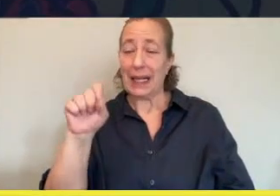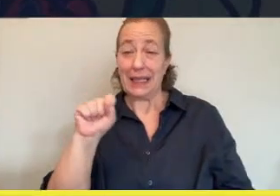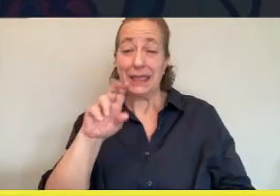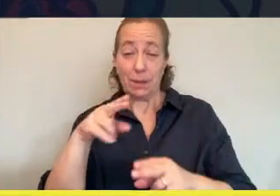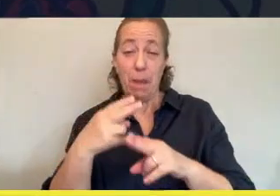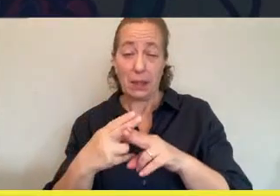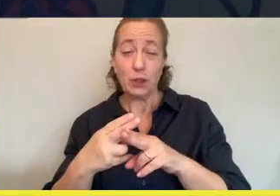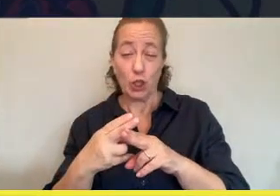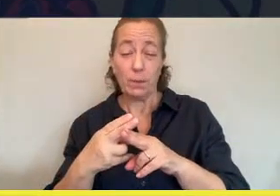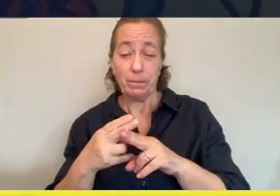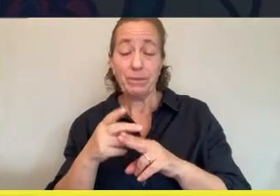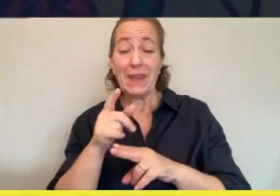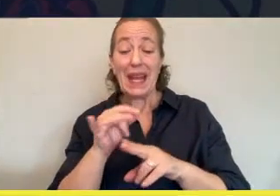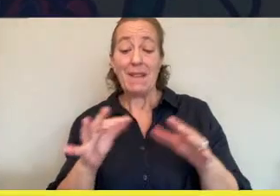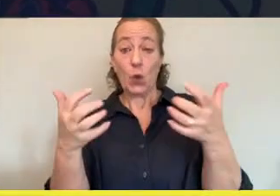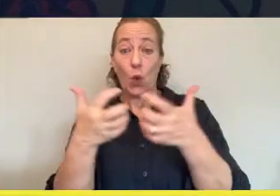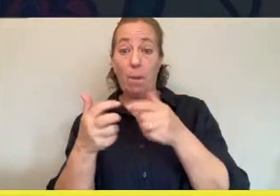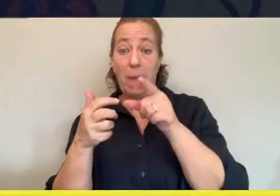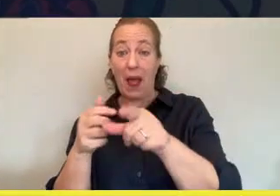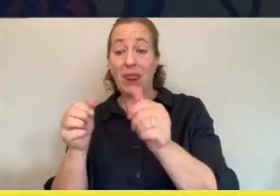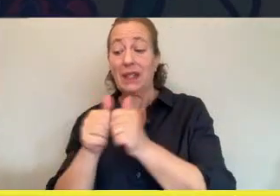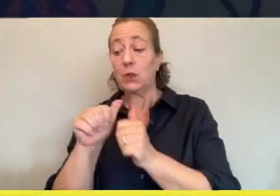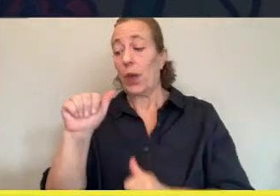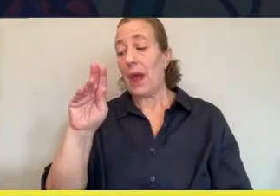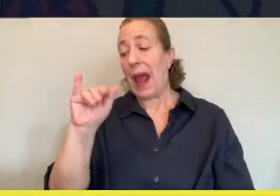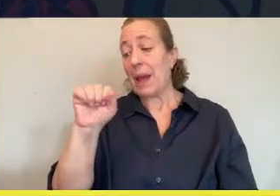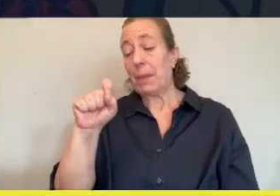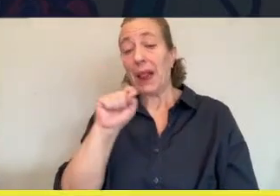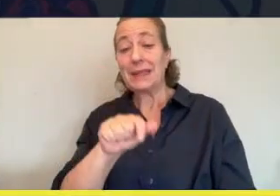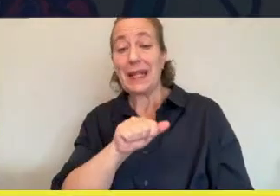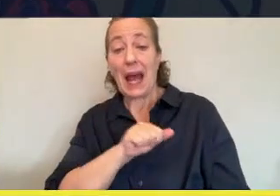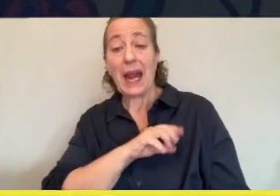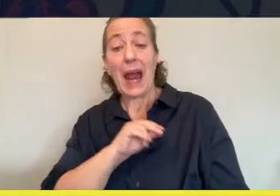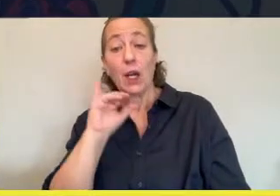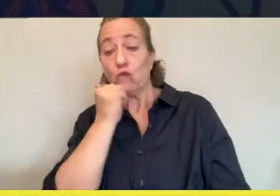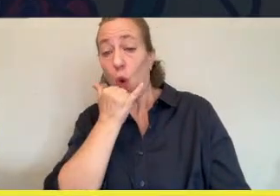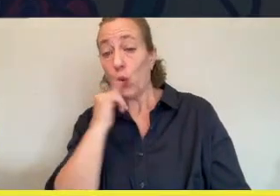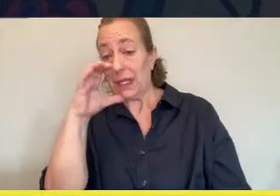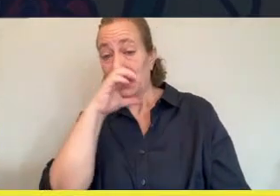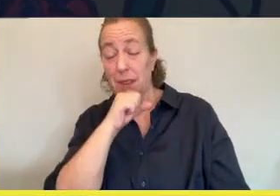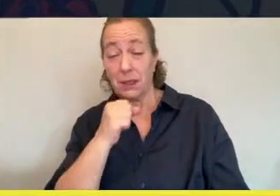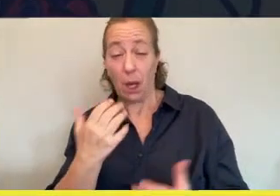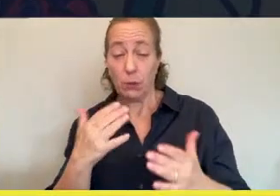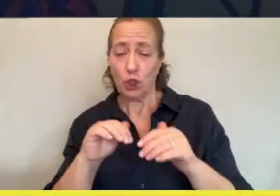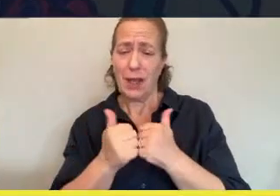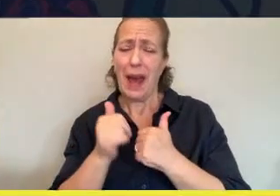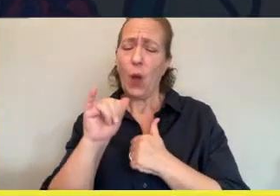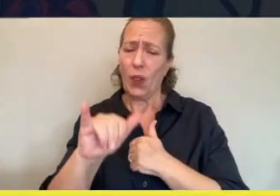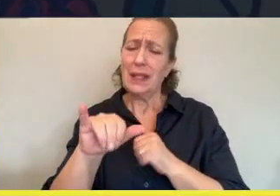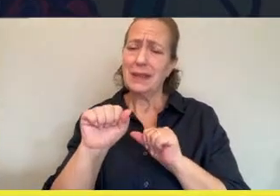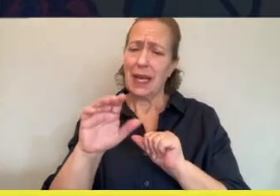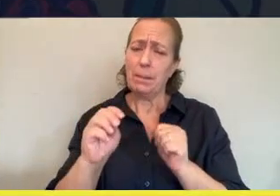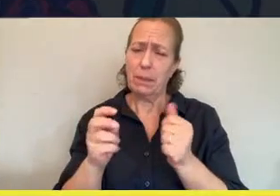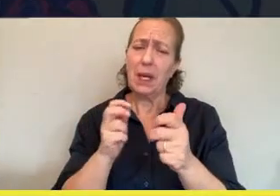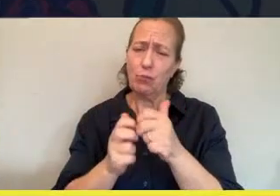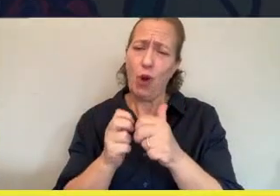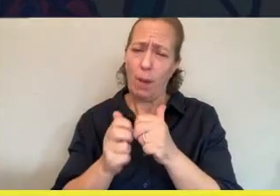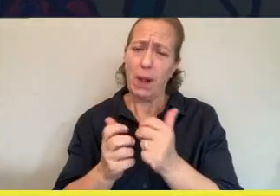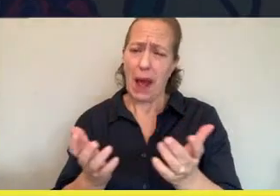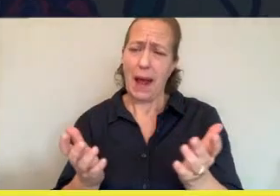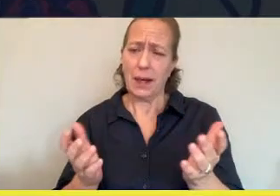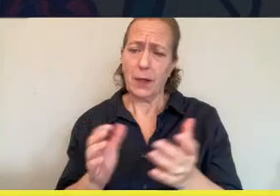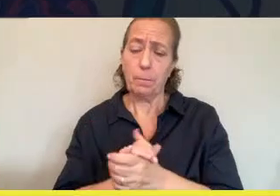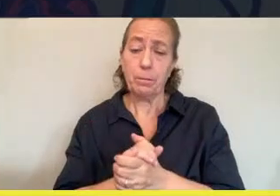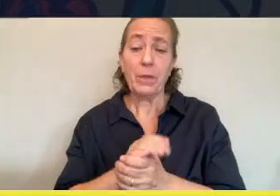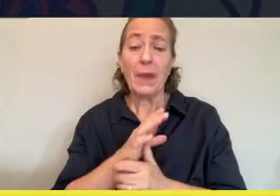if you combine this with ableist attitudes and erroneous assumptions, how this could be problematic. And also what Tara